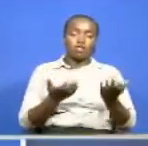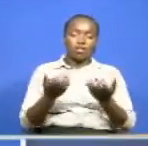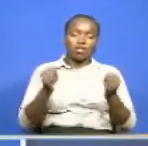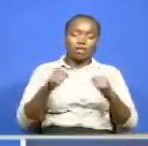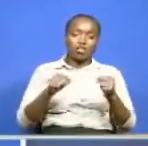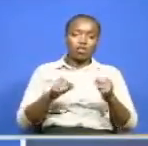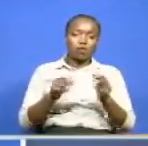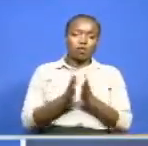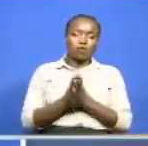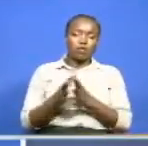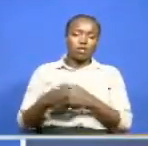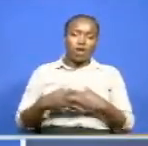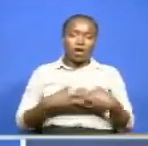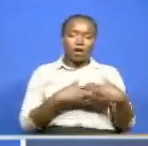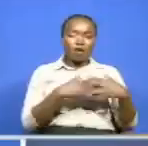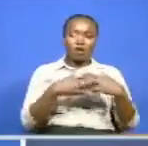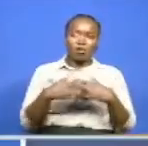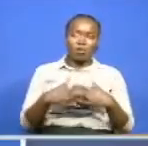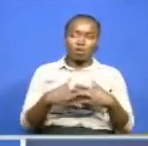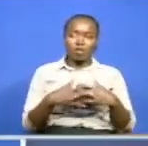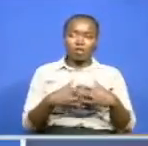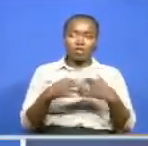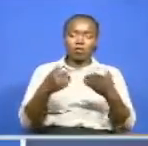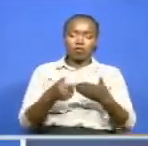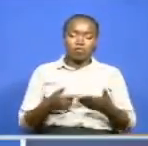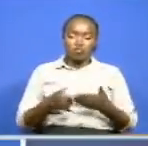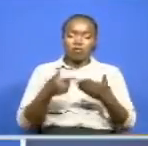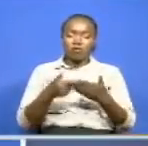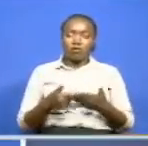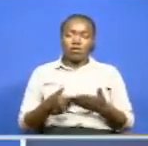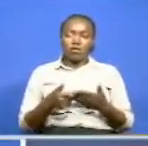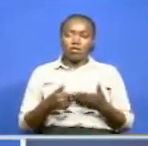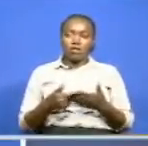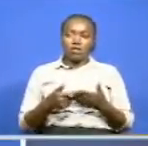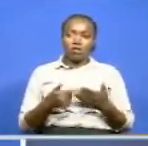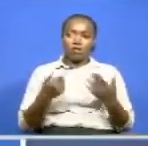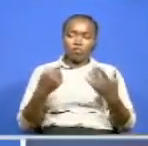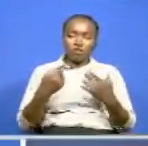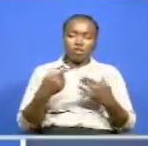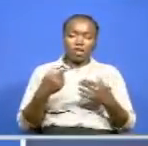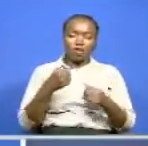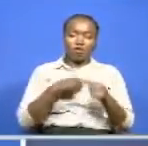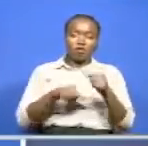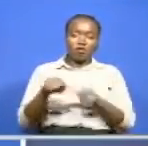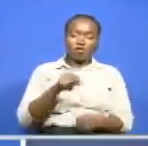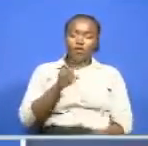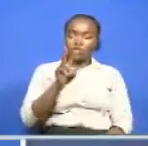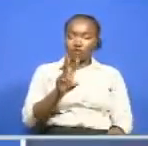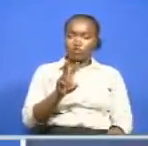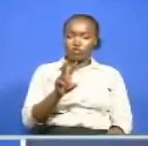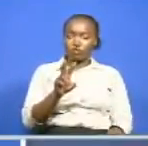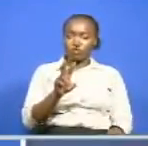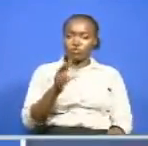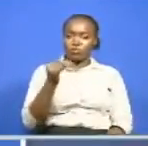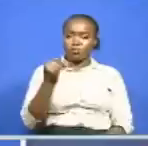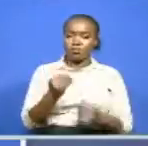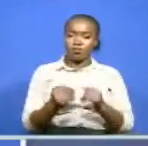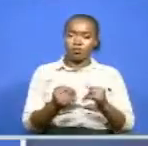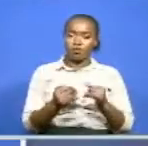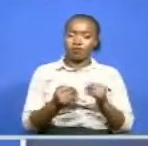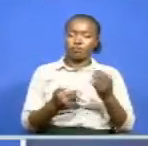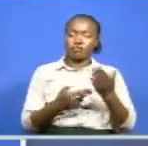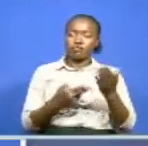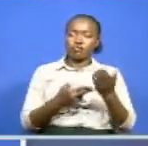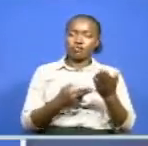United States, and those negotiations have just gone through two rounds. We've also finalized the